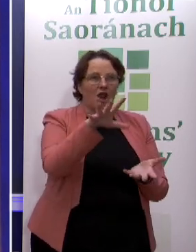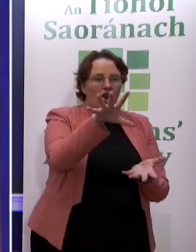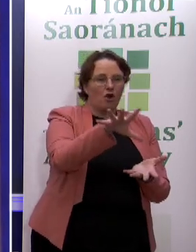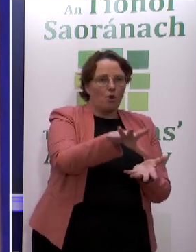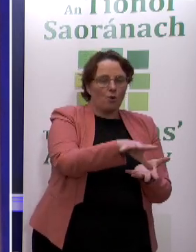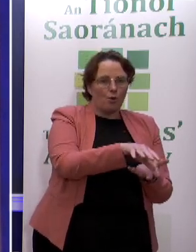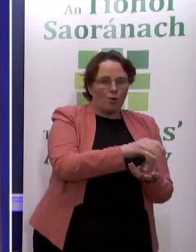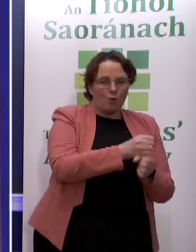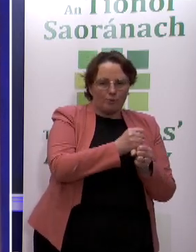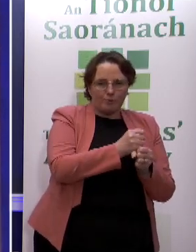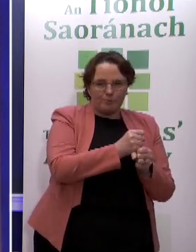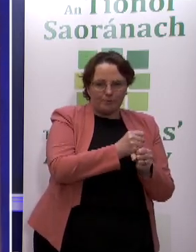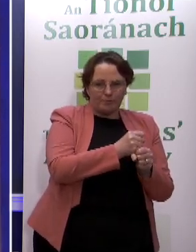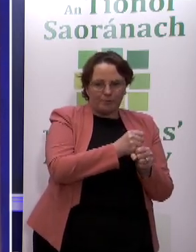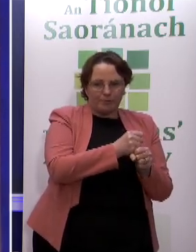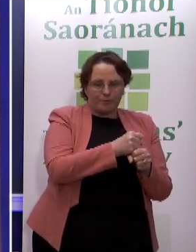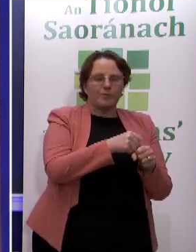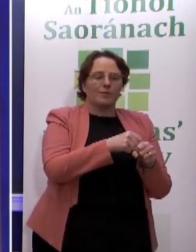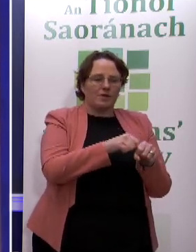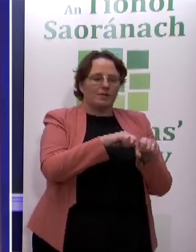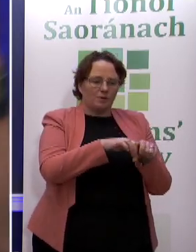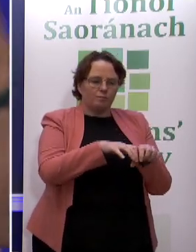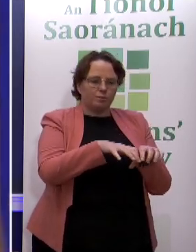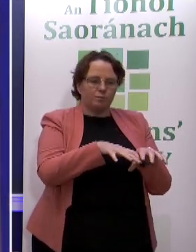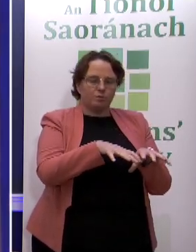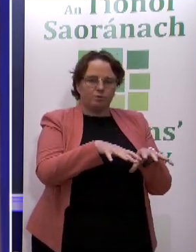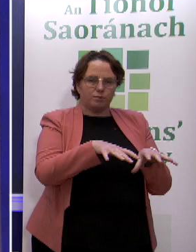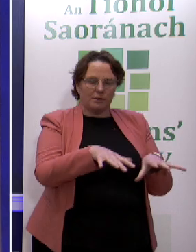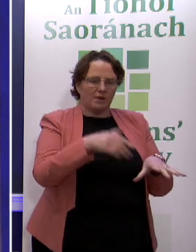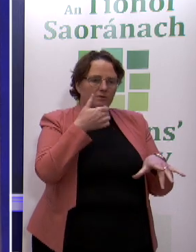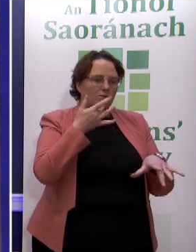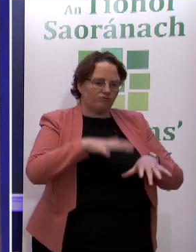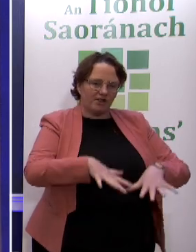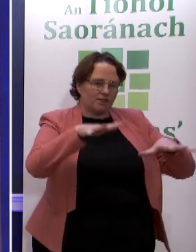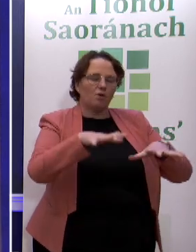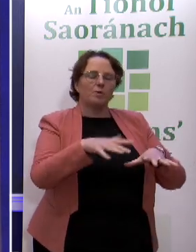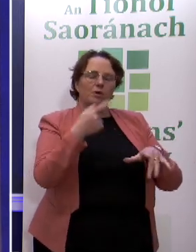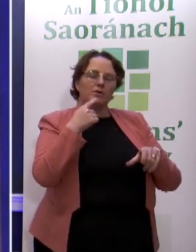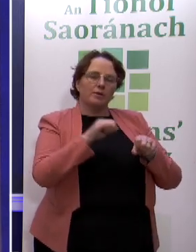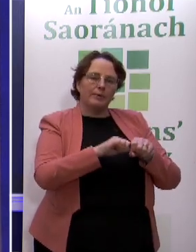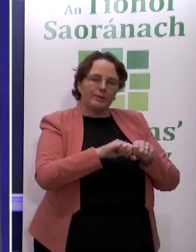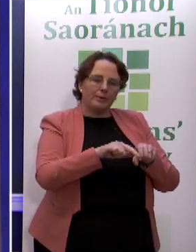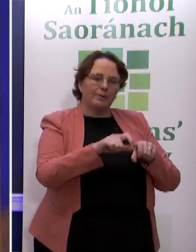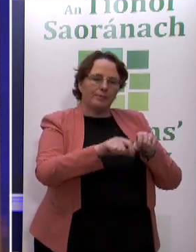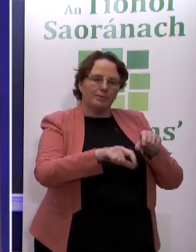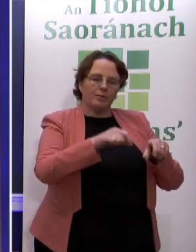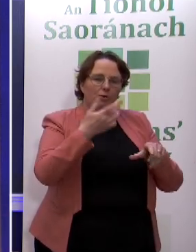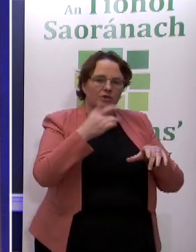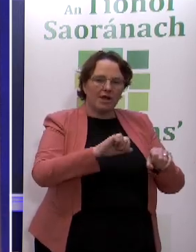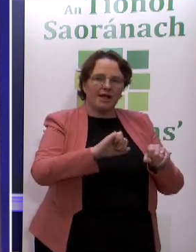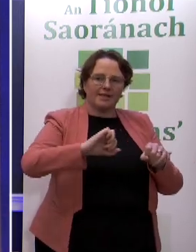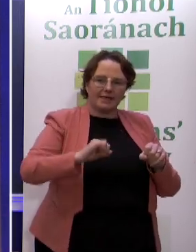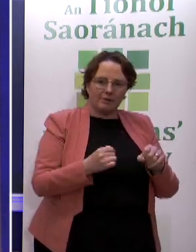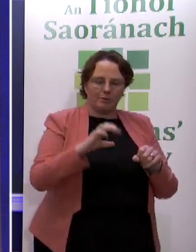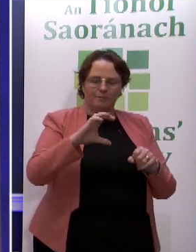dissipate at a steady pace as opposed to flooding. And they also, they store lots of carbons. They're